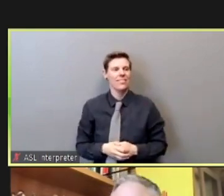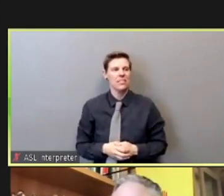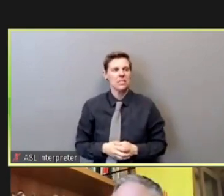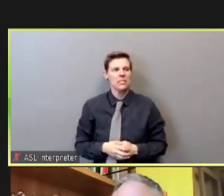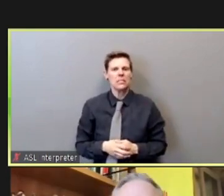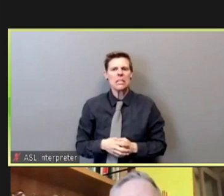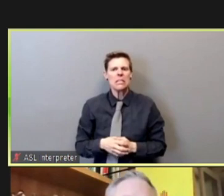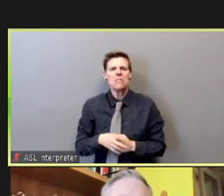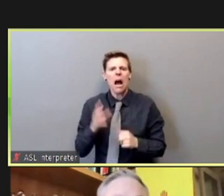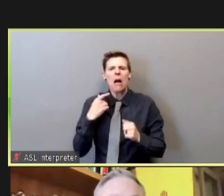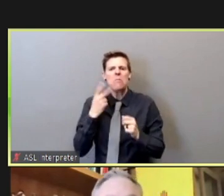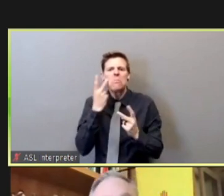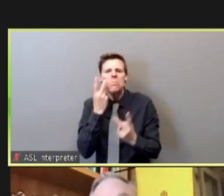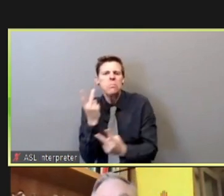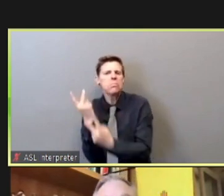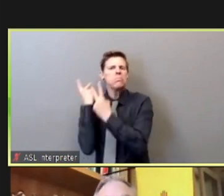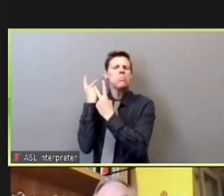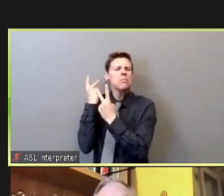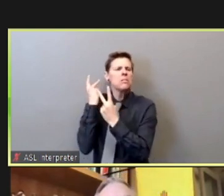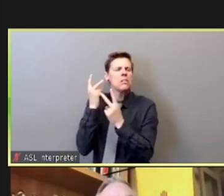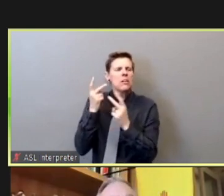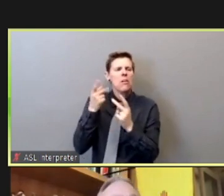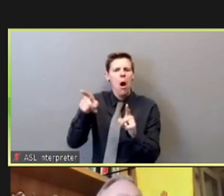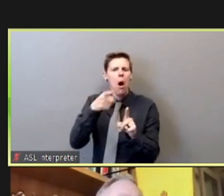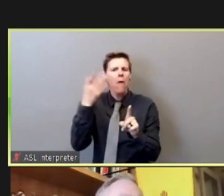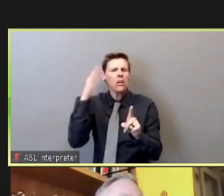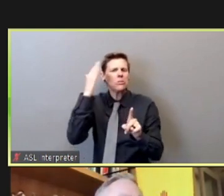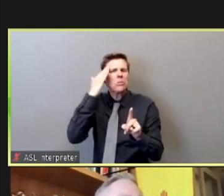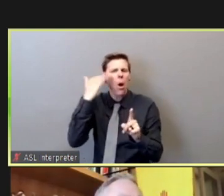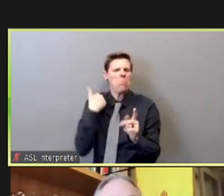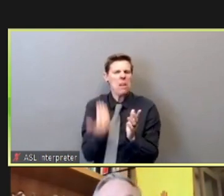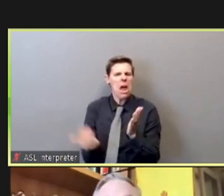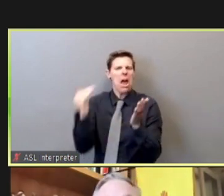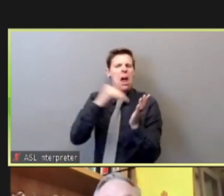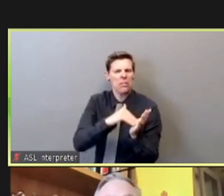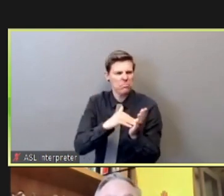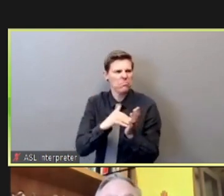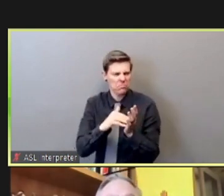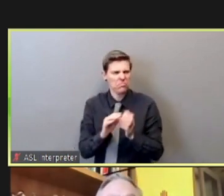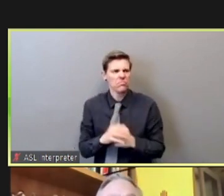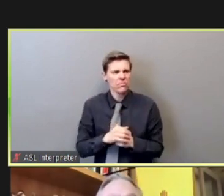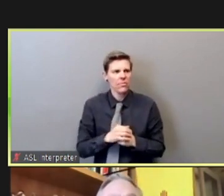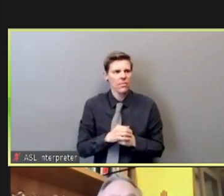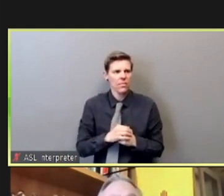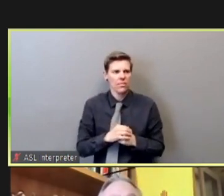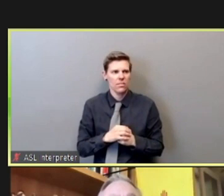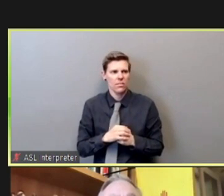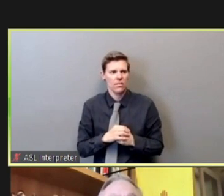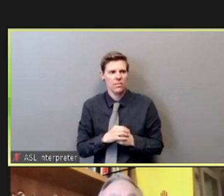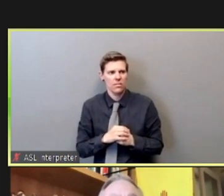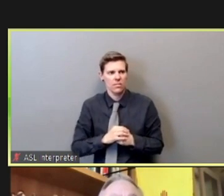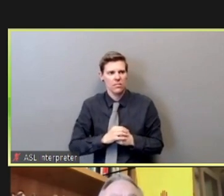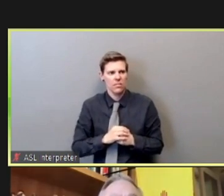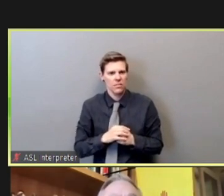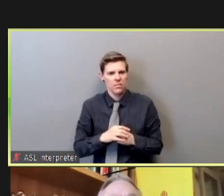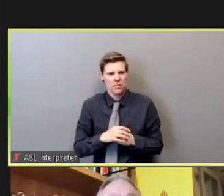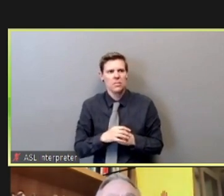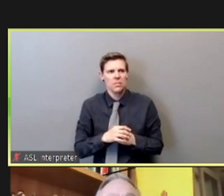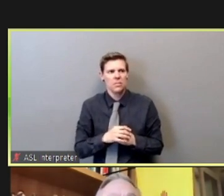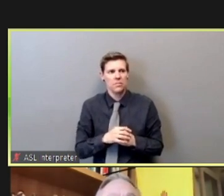I'm sure there'll be a question, or there would have been a question had we not shown this. But as you